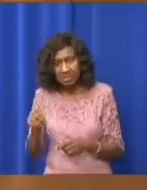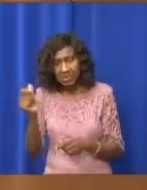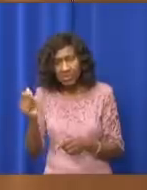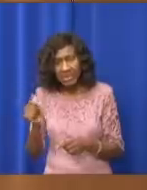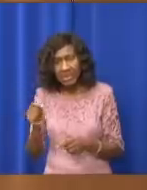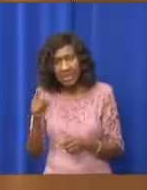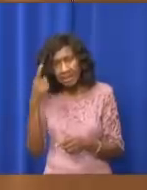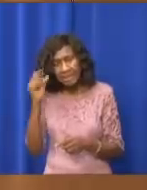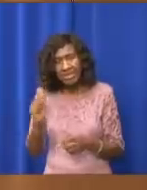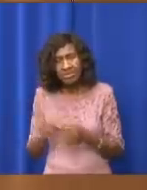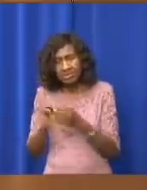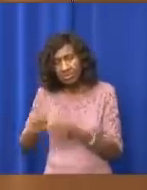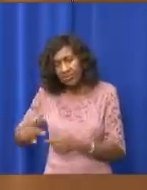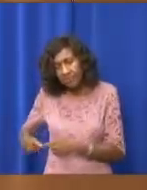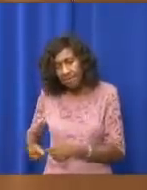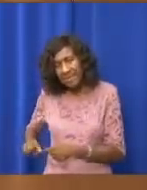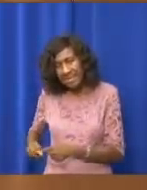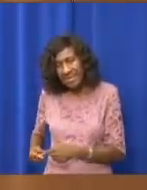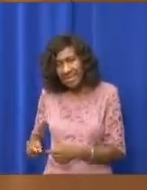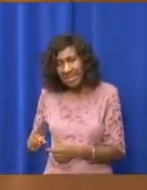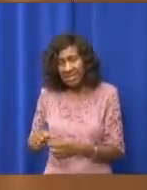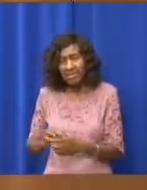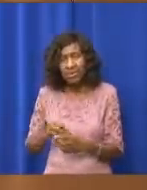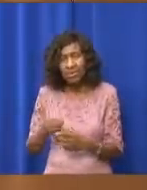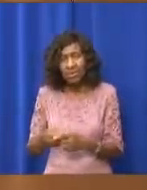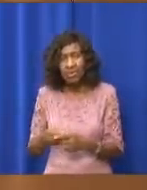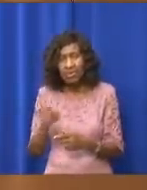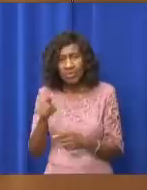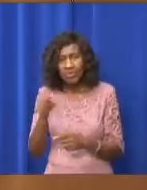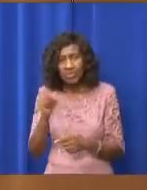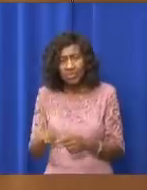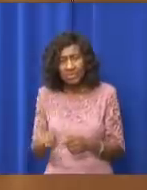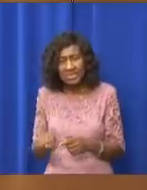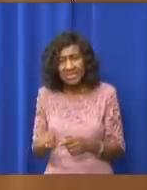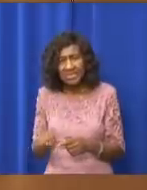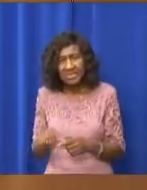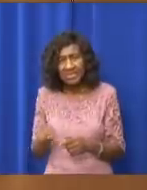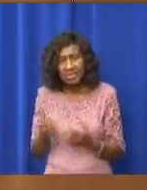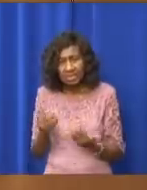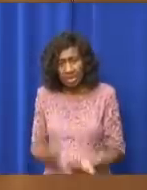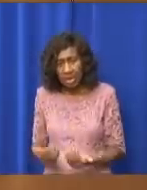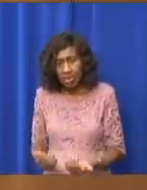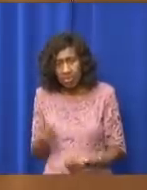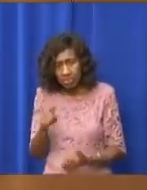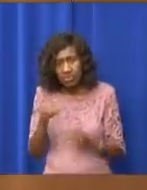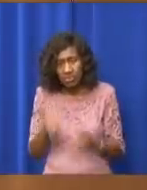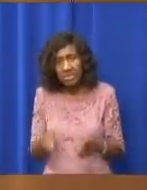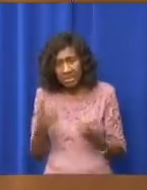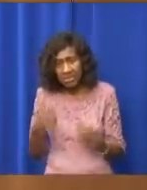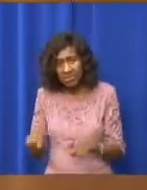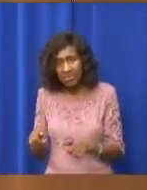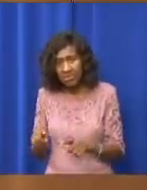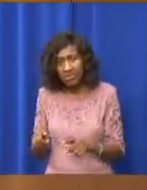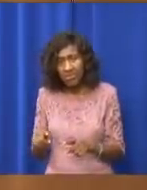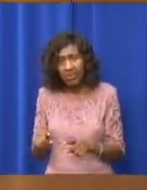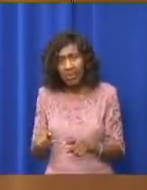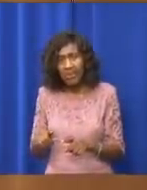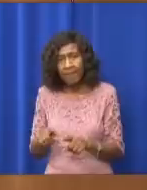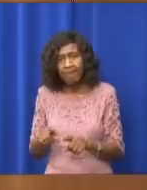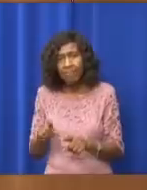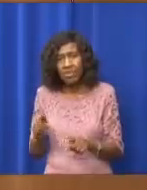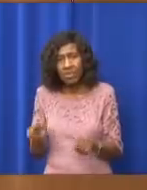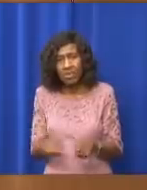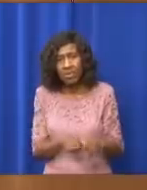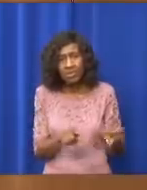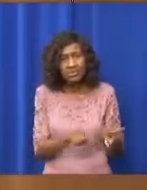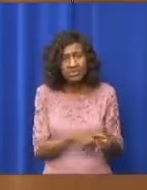pain or there are symptoms or bleeding that need investigation and so on. So that can go on now. And certainly telemedicine, of course,